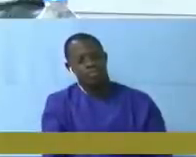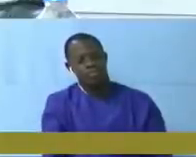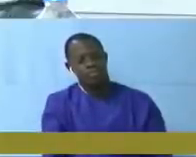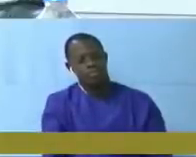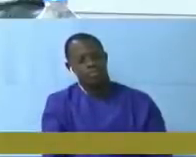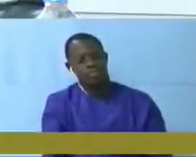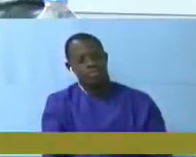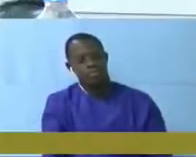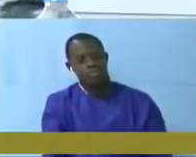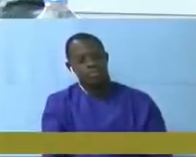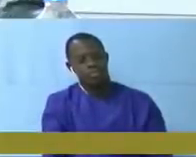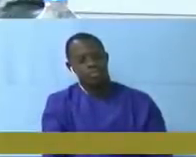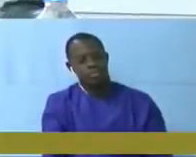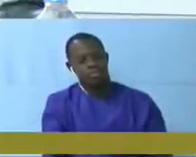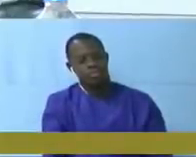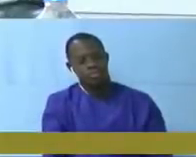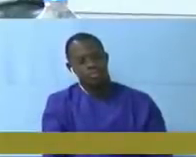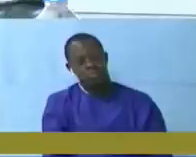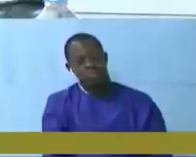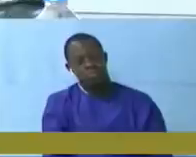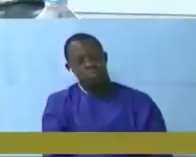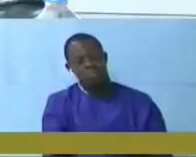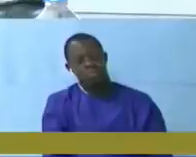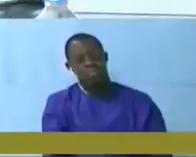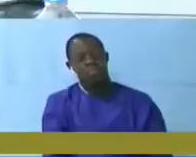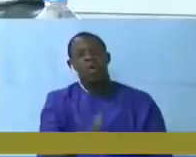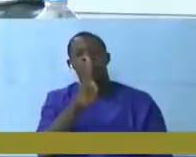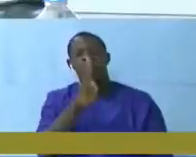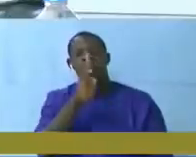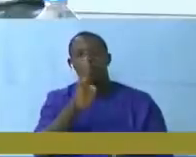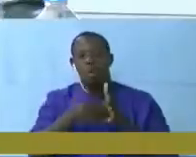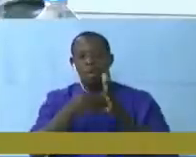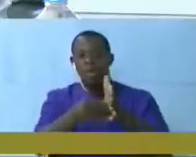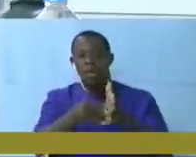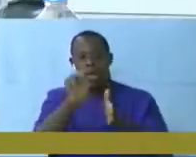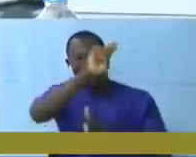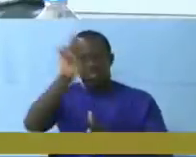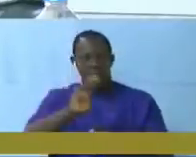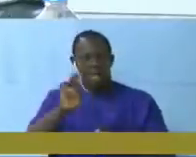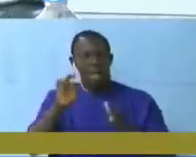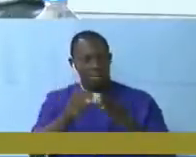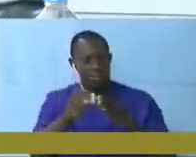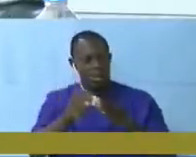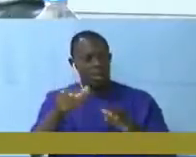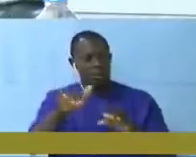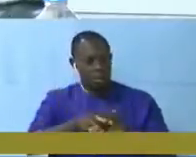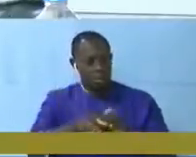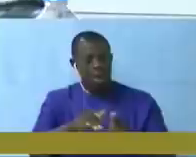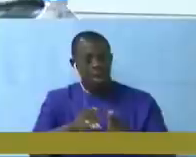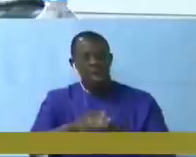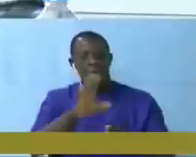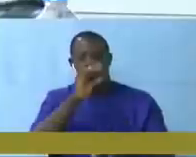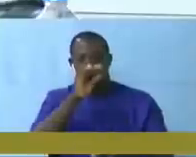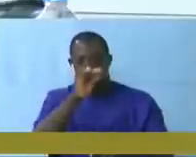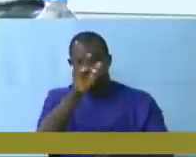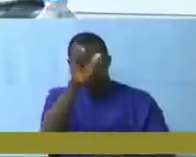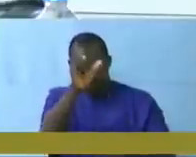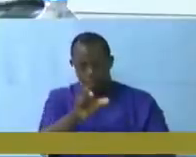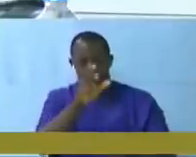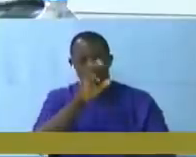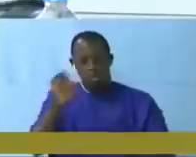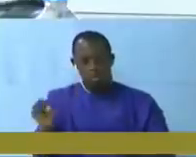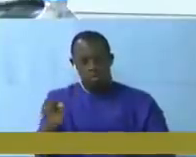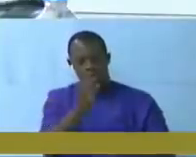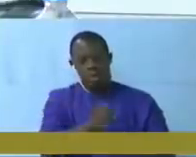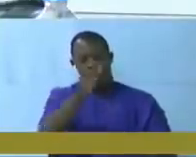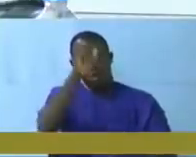makama minister. Head of the National Assembly, speaker from members nominated by the president. Ki nga xamne tamé